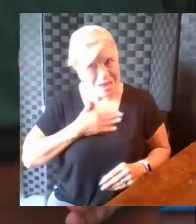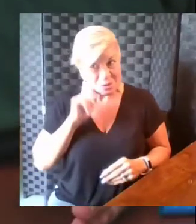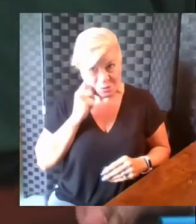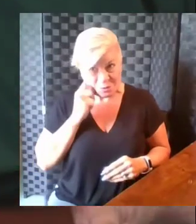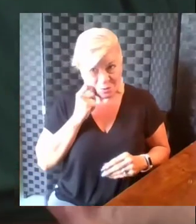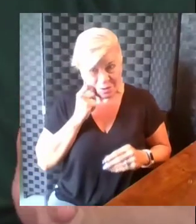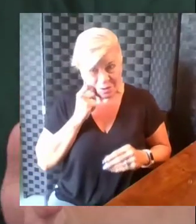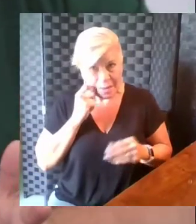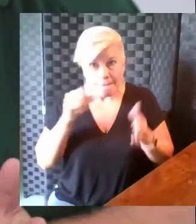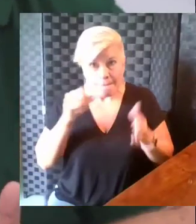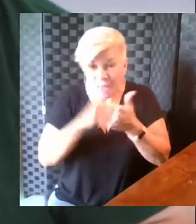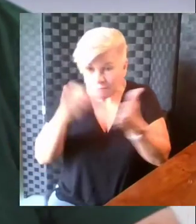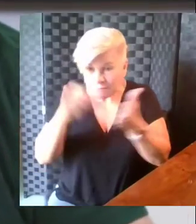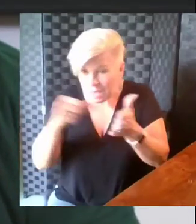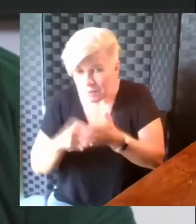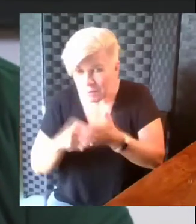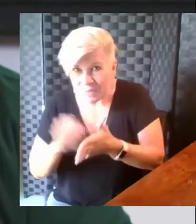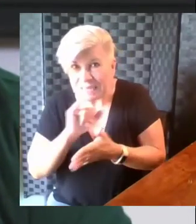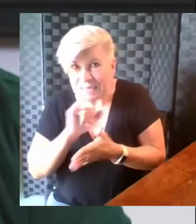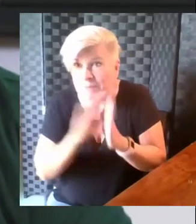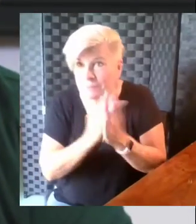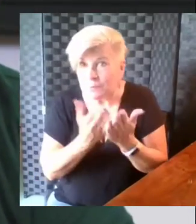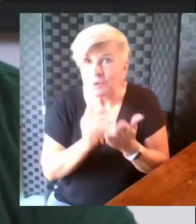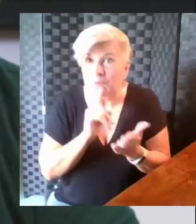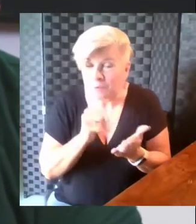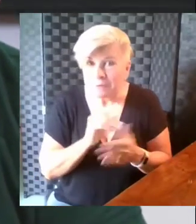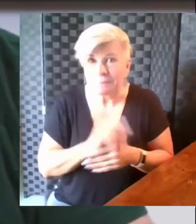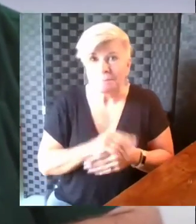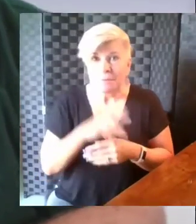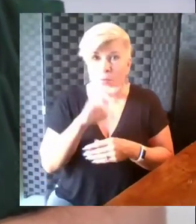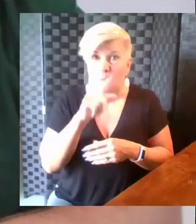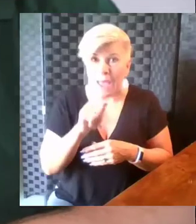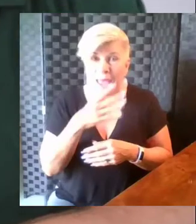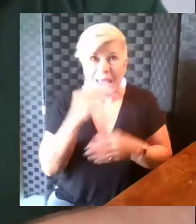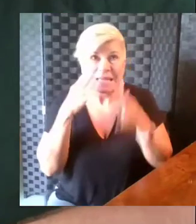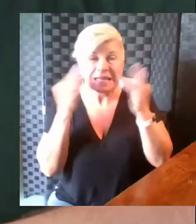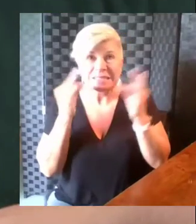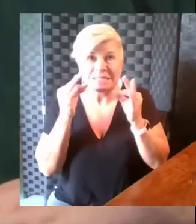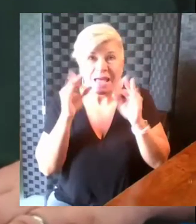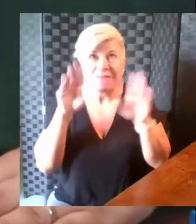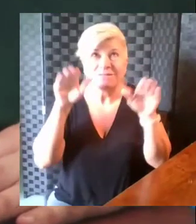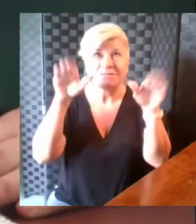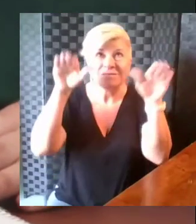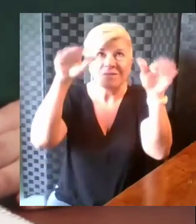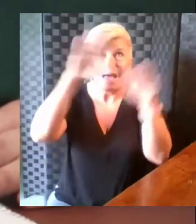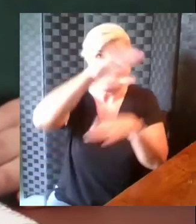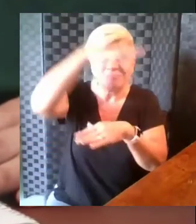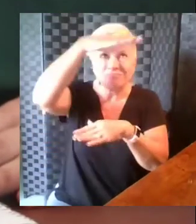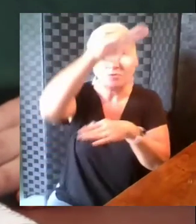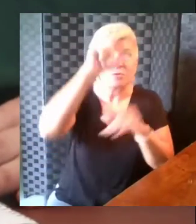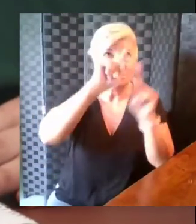that it's multiple pages. It's kind of just like a real book. The rat and the cat fly to the moon.